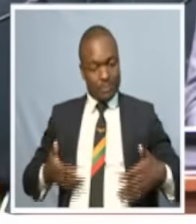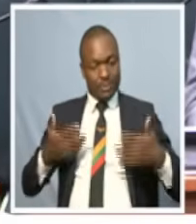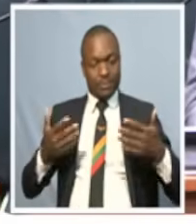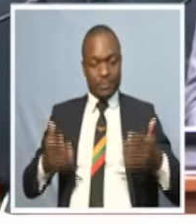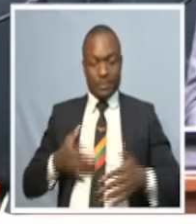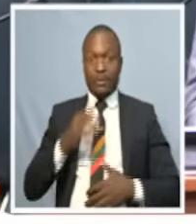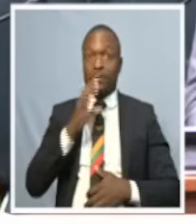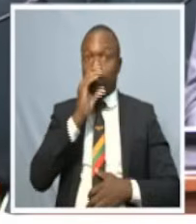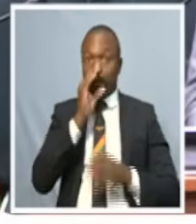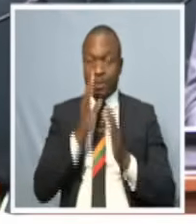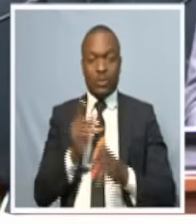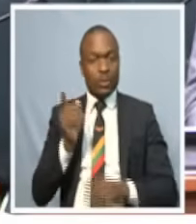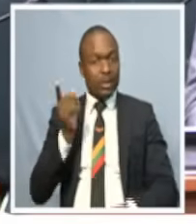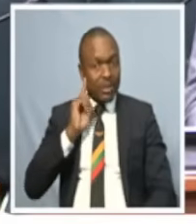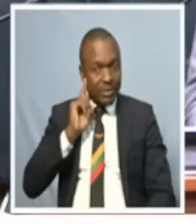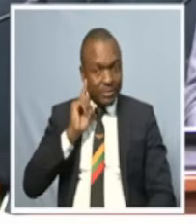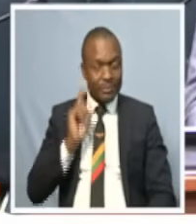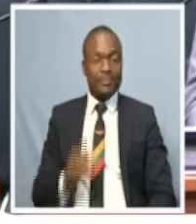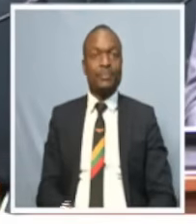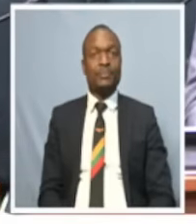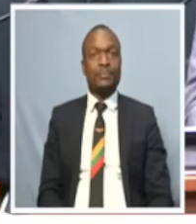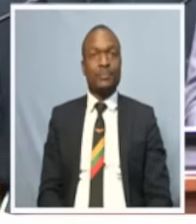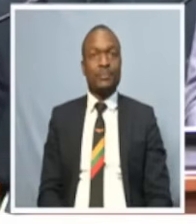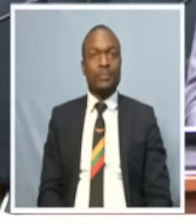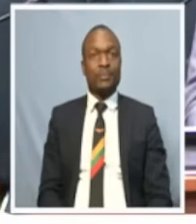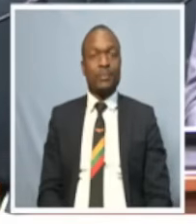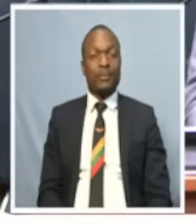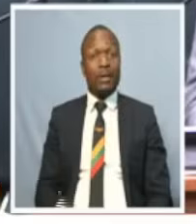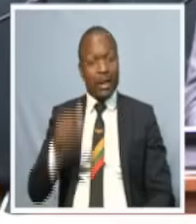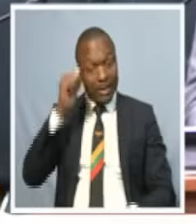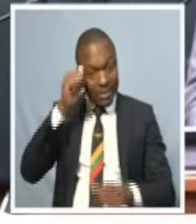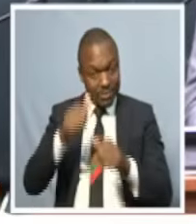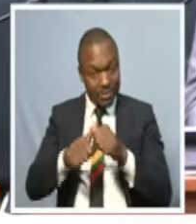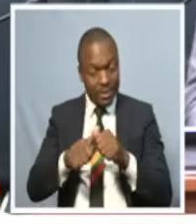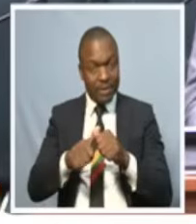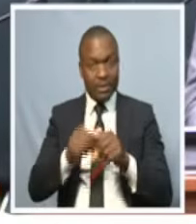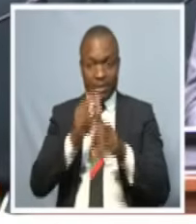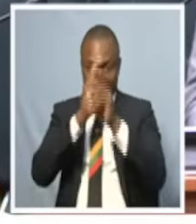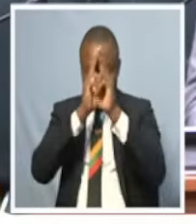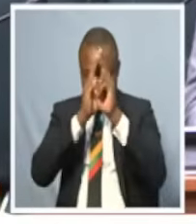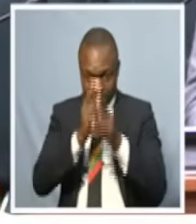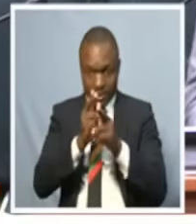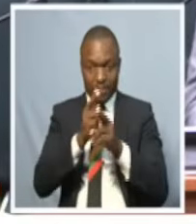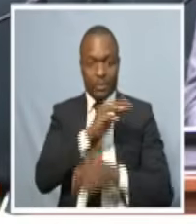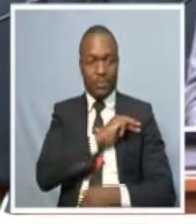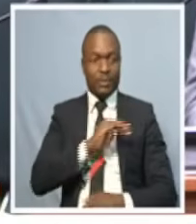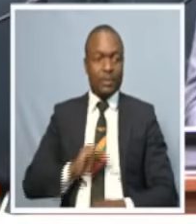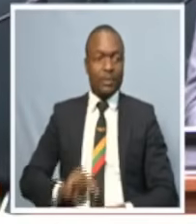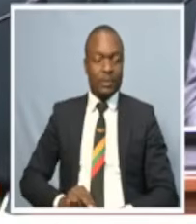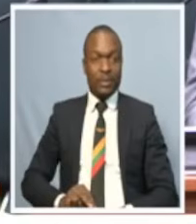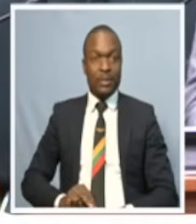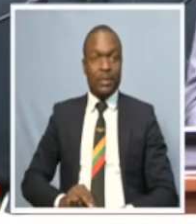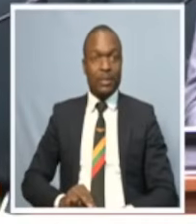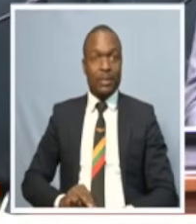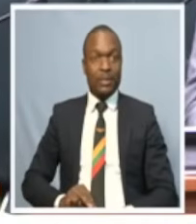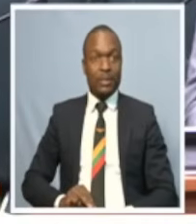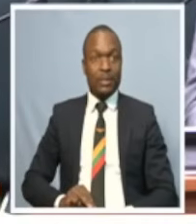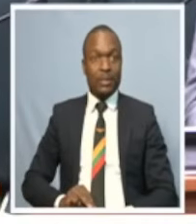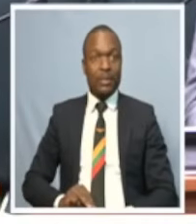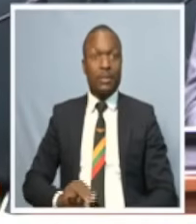Madam Speaker, to hear confirmation by the honorable member that